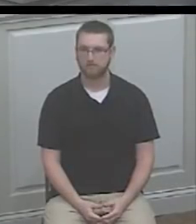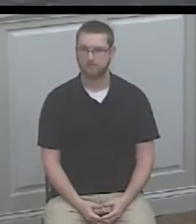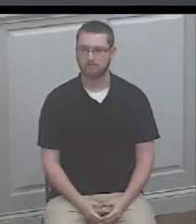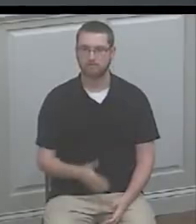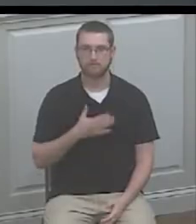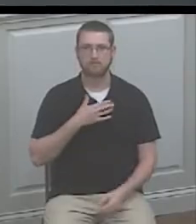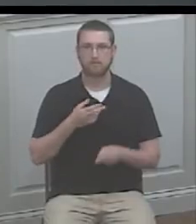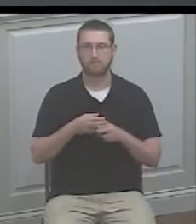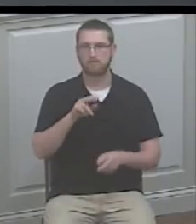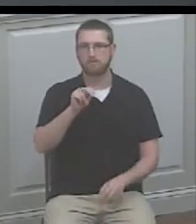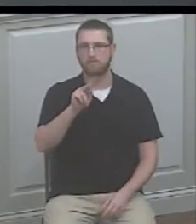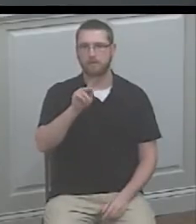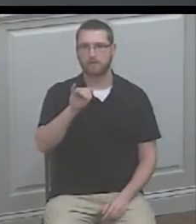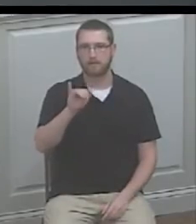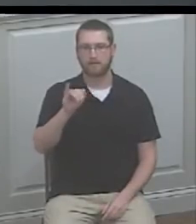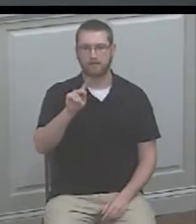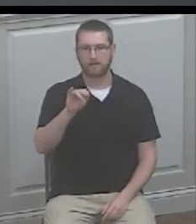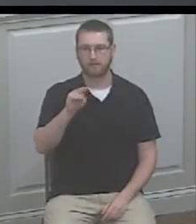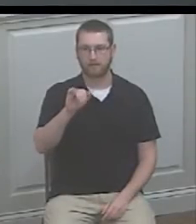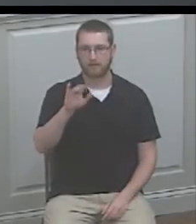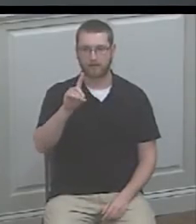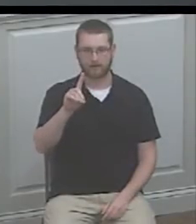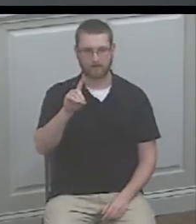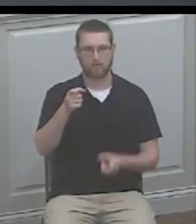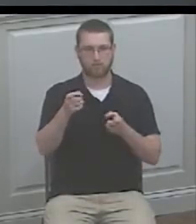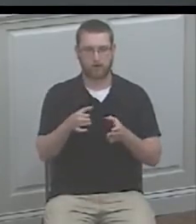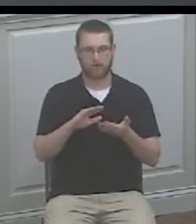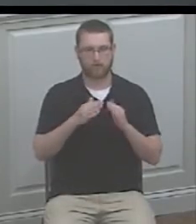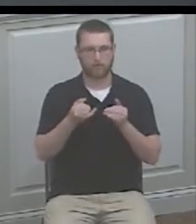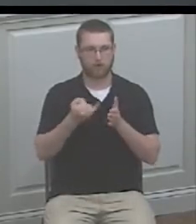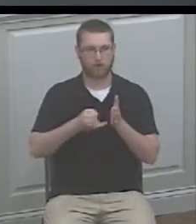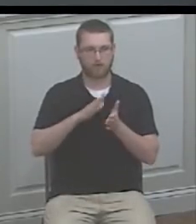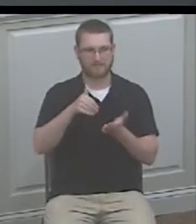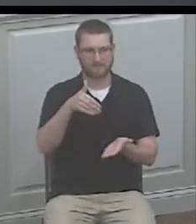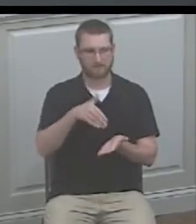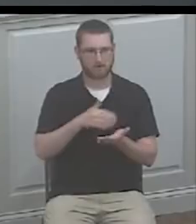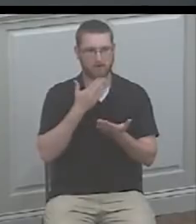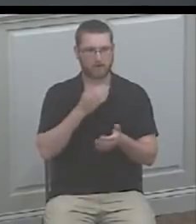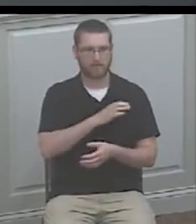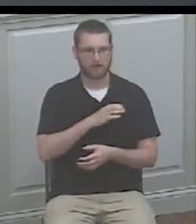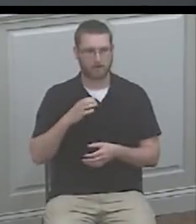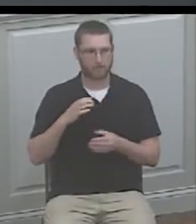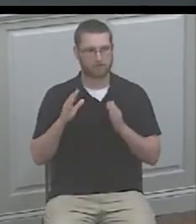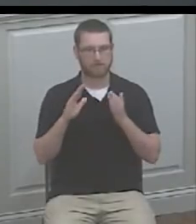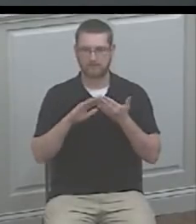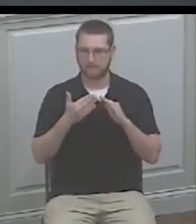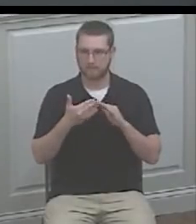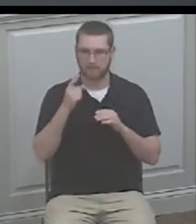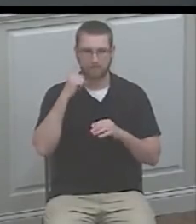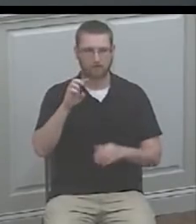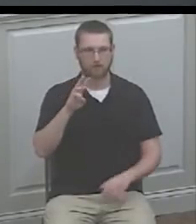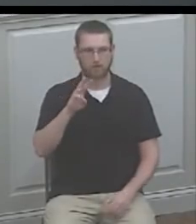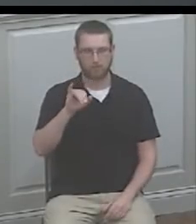I'm Nikki Kincaid. I'm the director at Community Arts Center, and I just wanted to thank the commission and the city for Whisker Plaza.